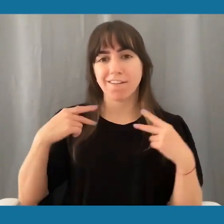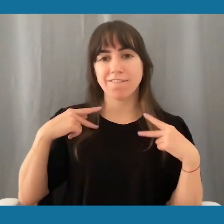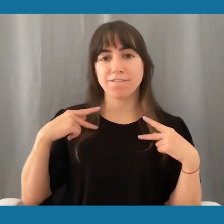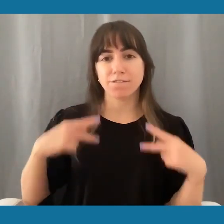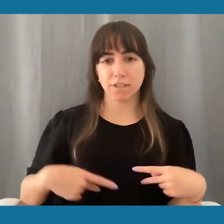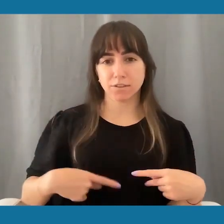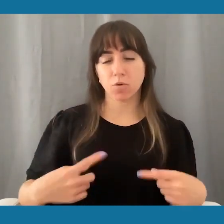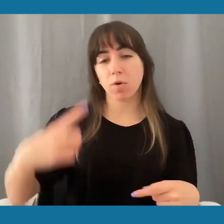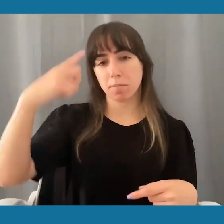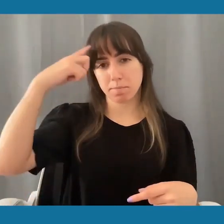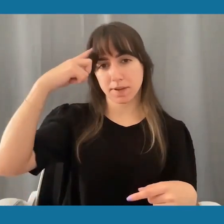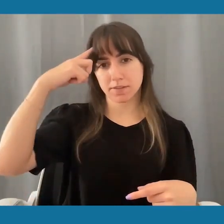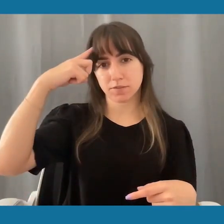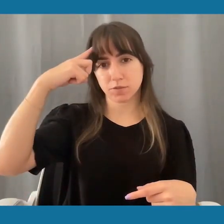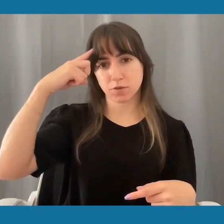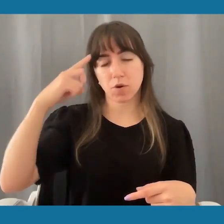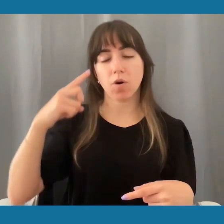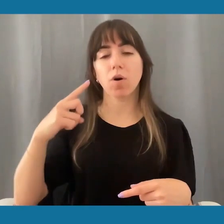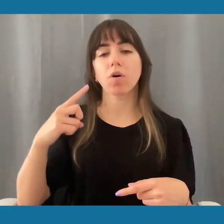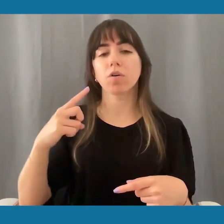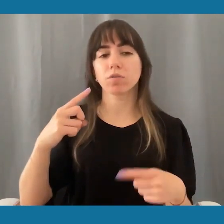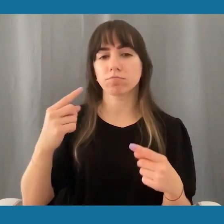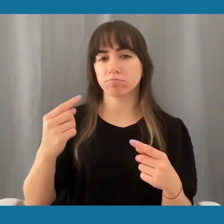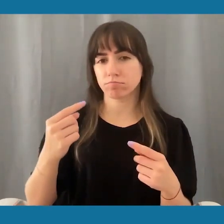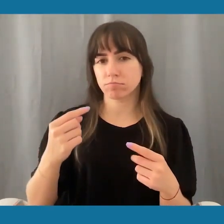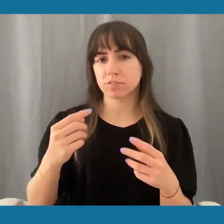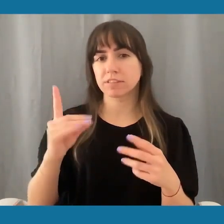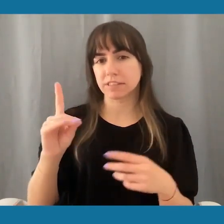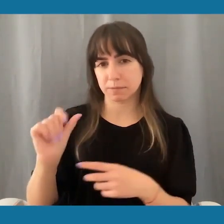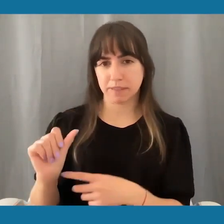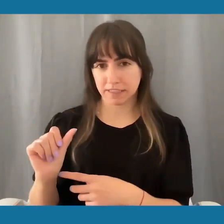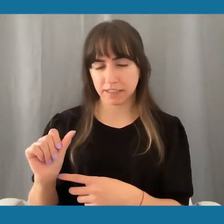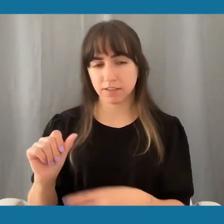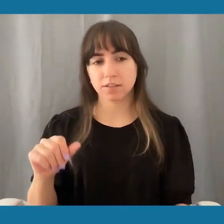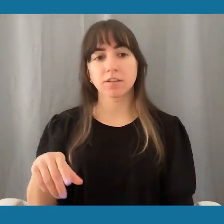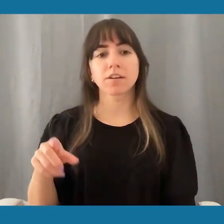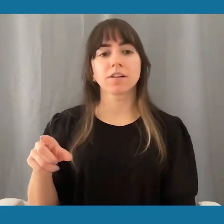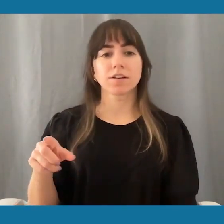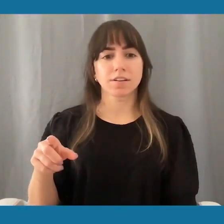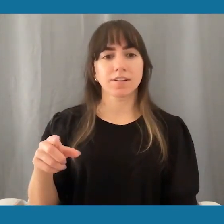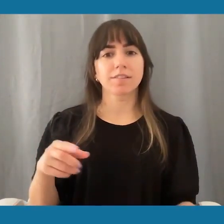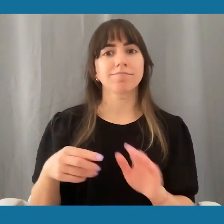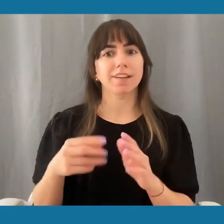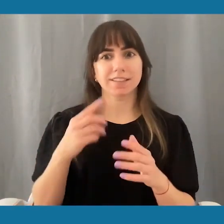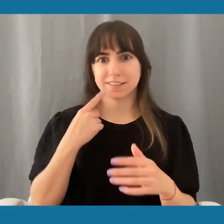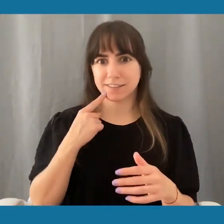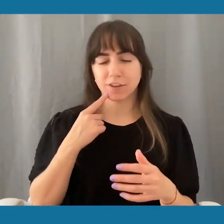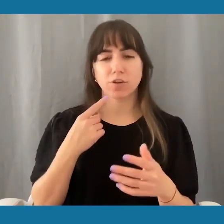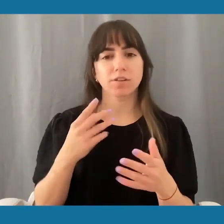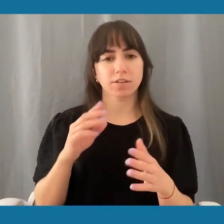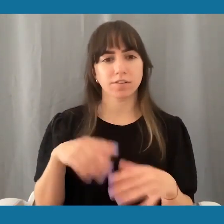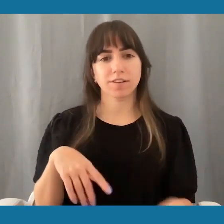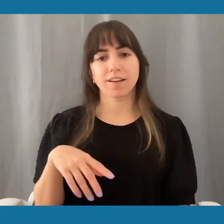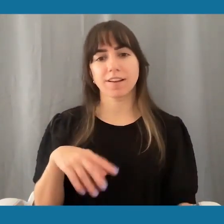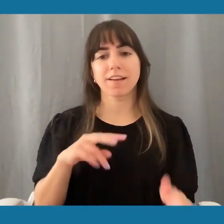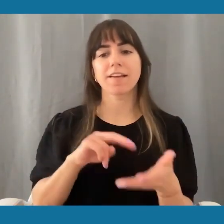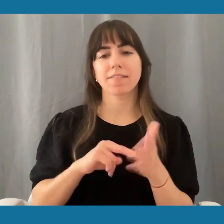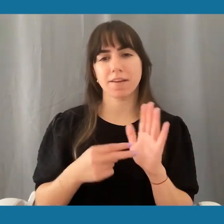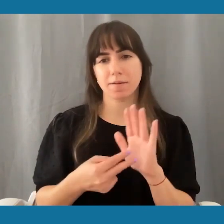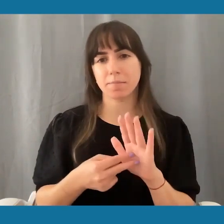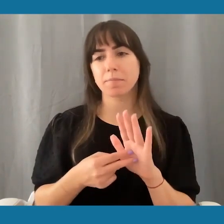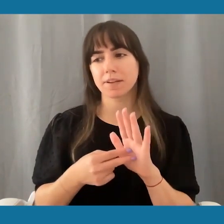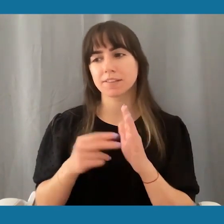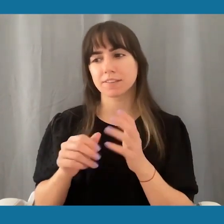26, that it's marked in severe functional limitations, which points to the Social Security standard, as well as that disability